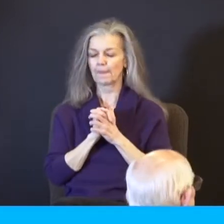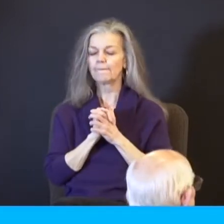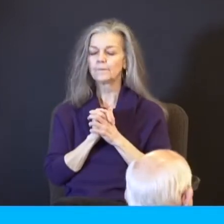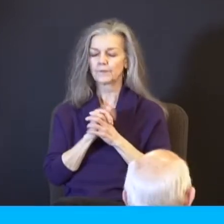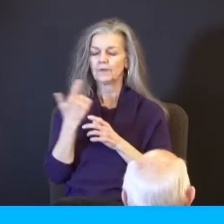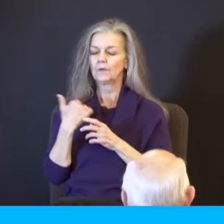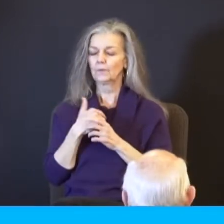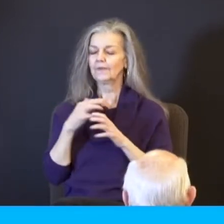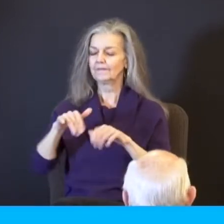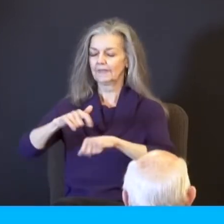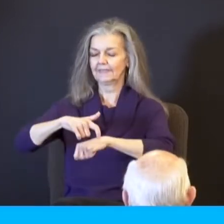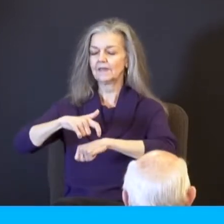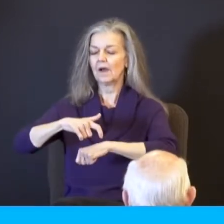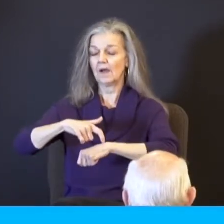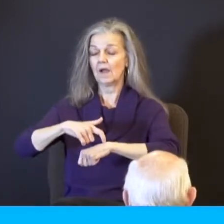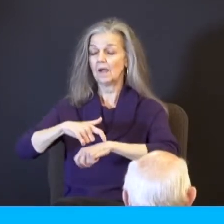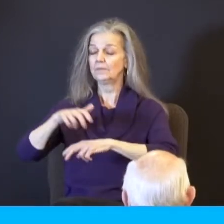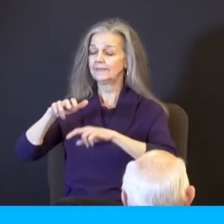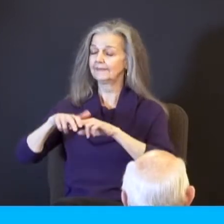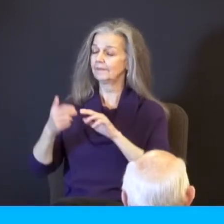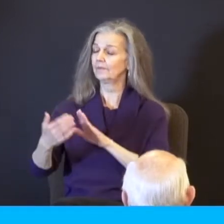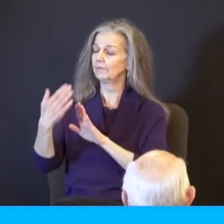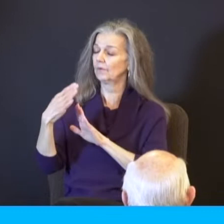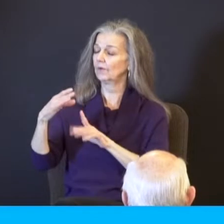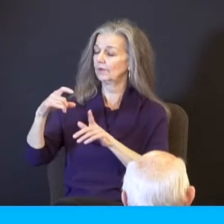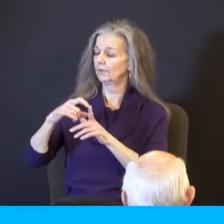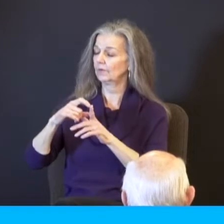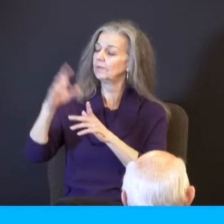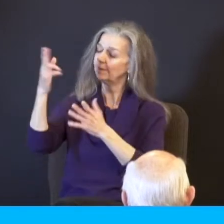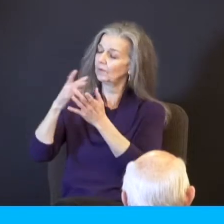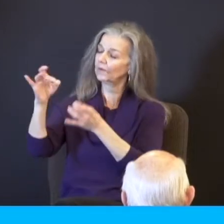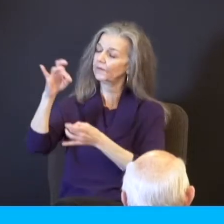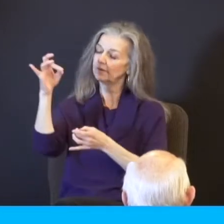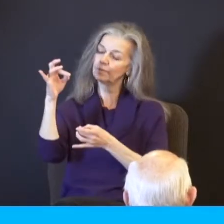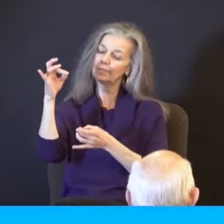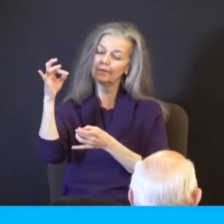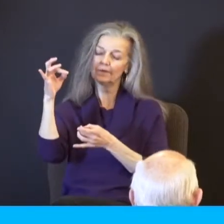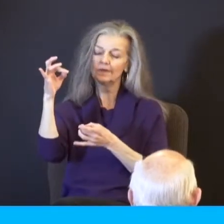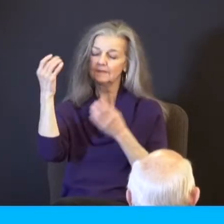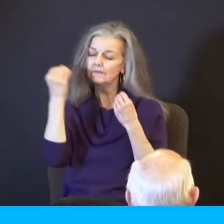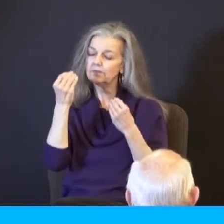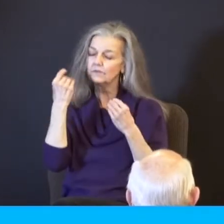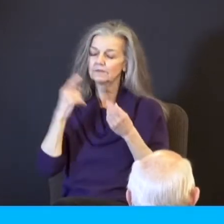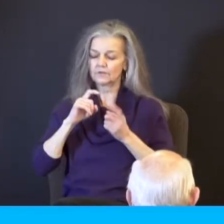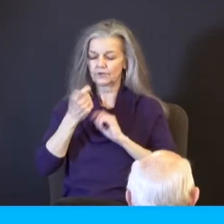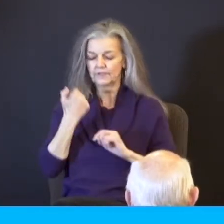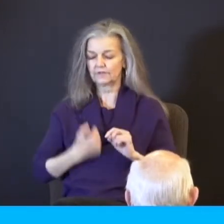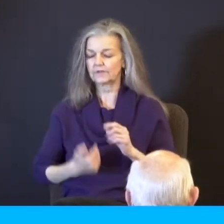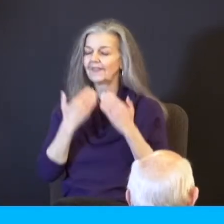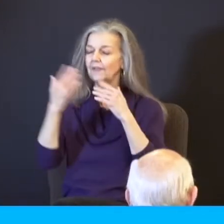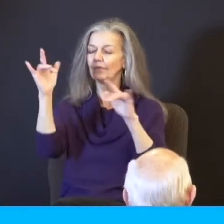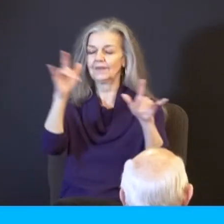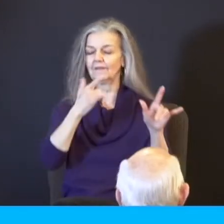Because we've taken the time, Lord, to sit before your word, may your Holy Spirit allow us to leave here changed. Thank you for loving